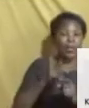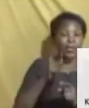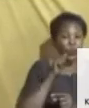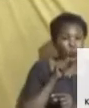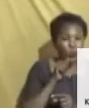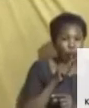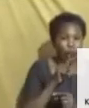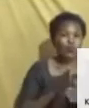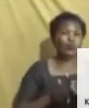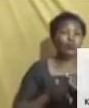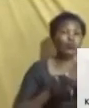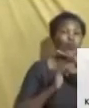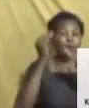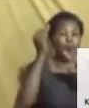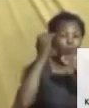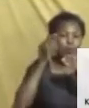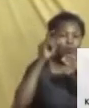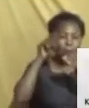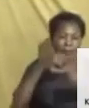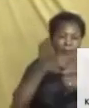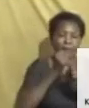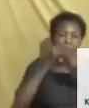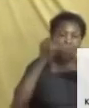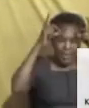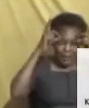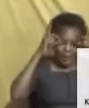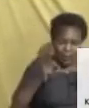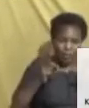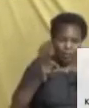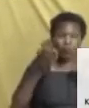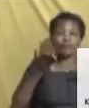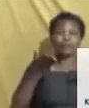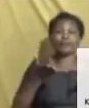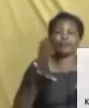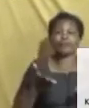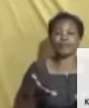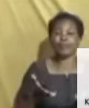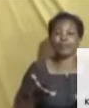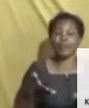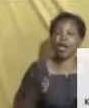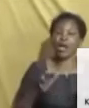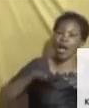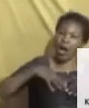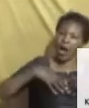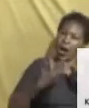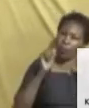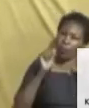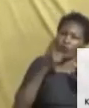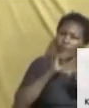Court, ought to make a decision. How then will you make a decision?